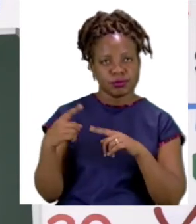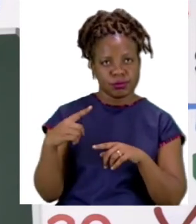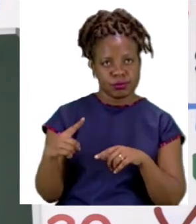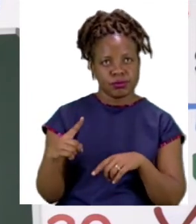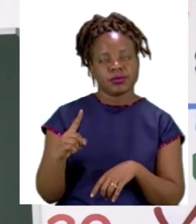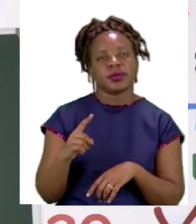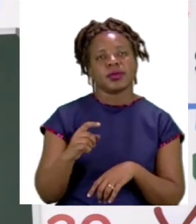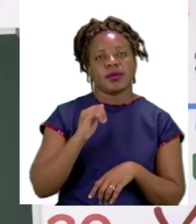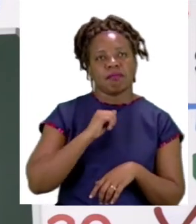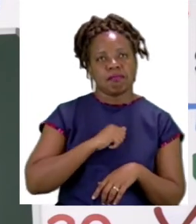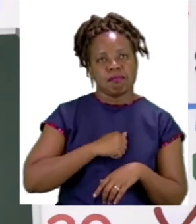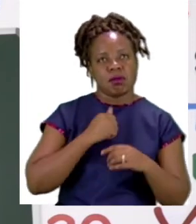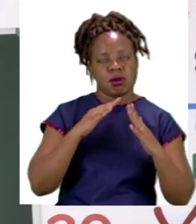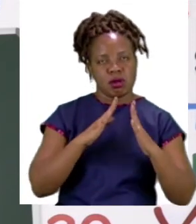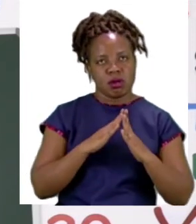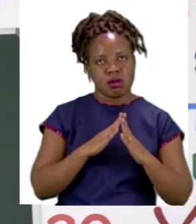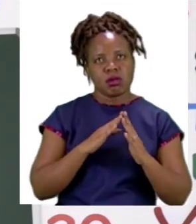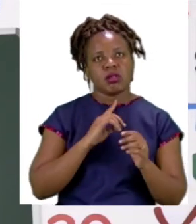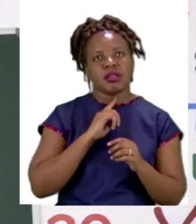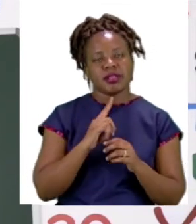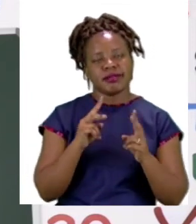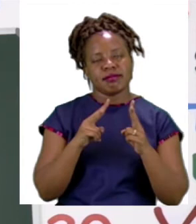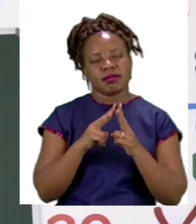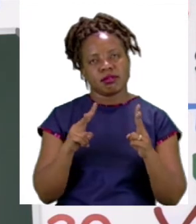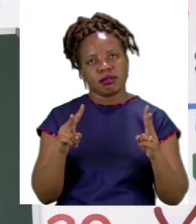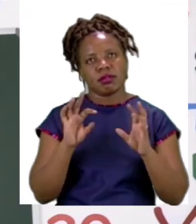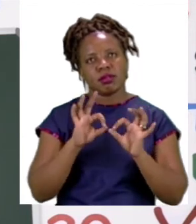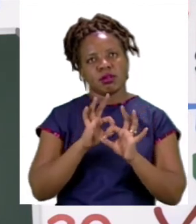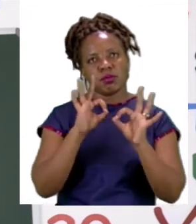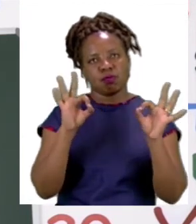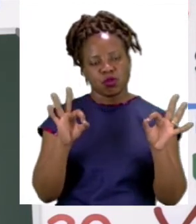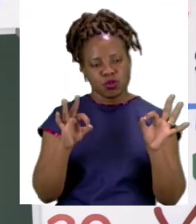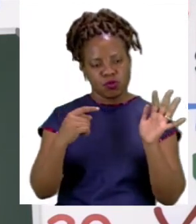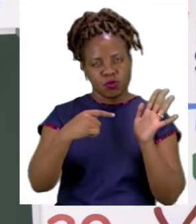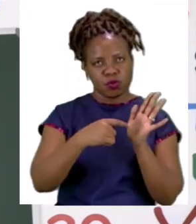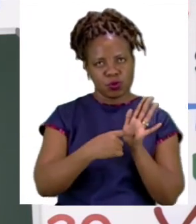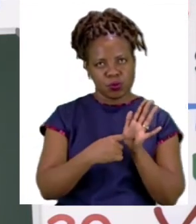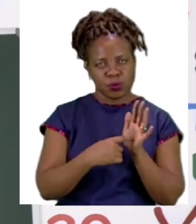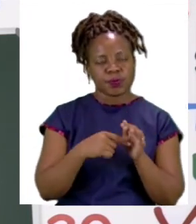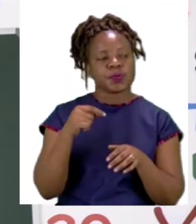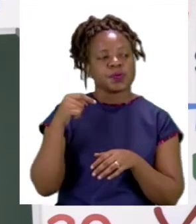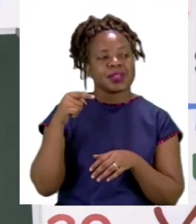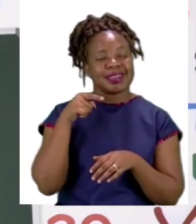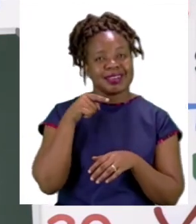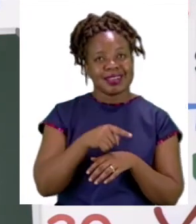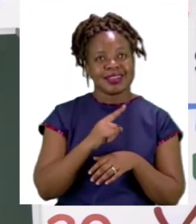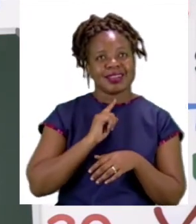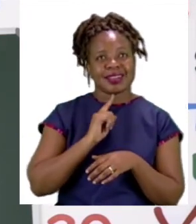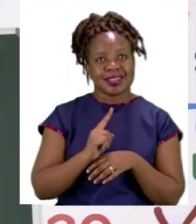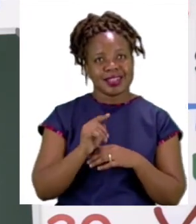very beautiful. I've put a full stop. It is built out of